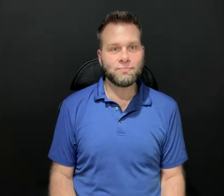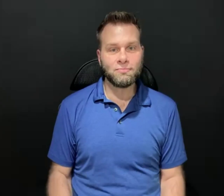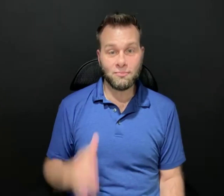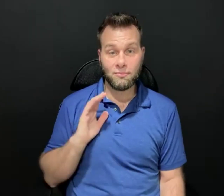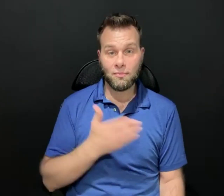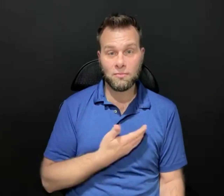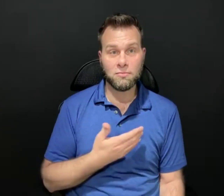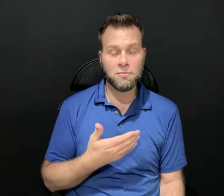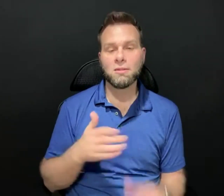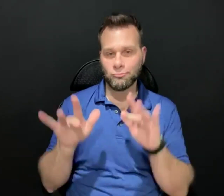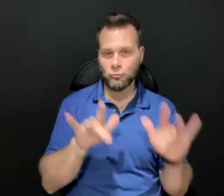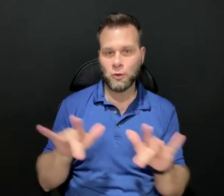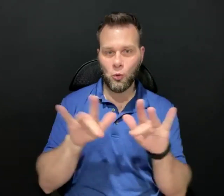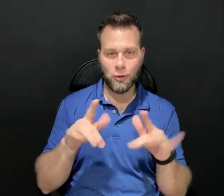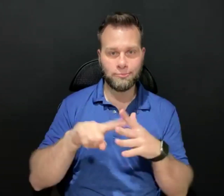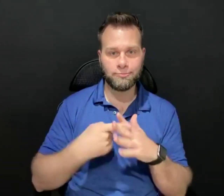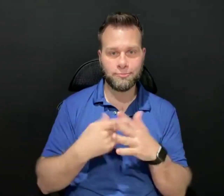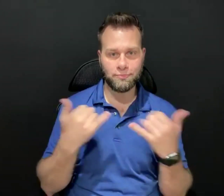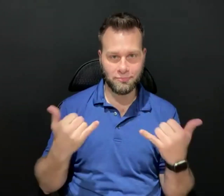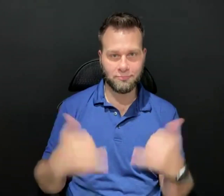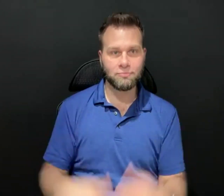Have that. Oh.